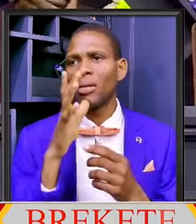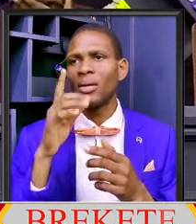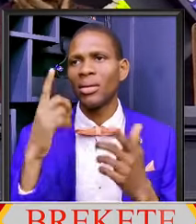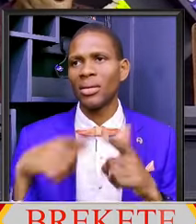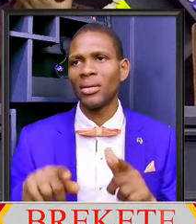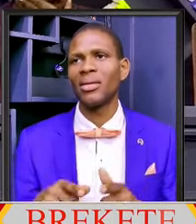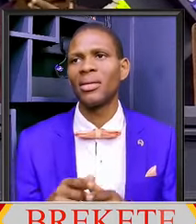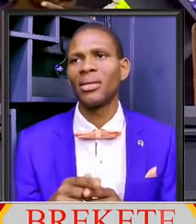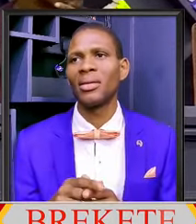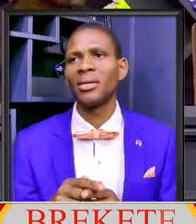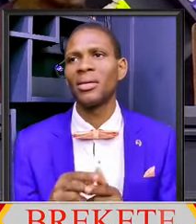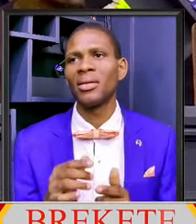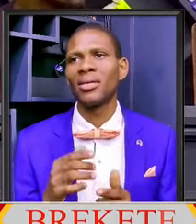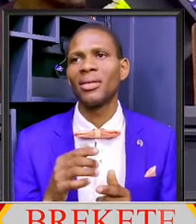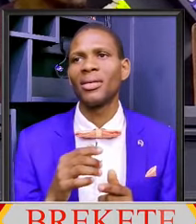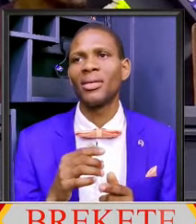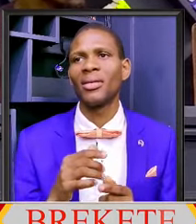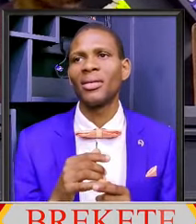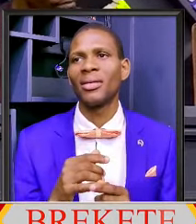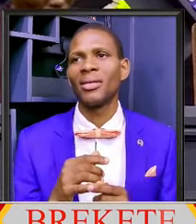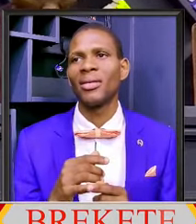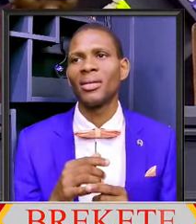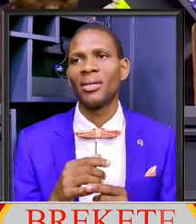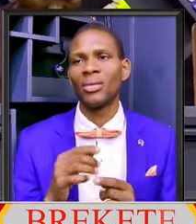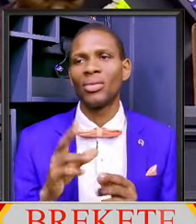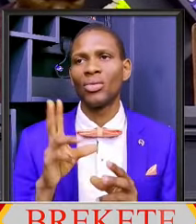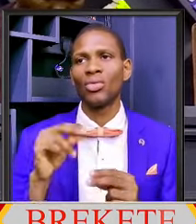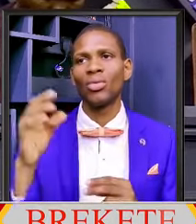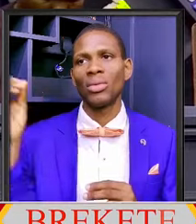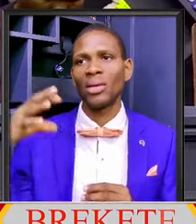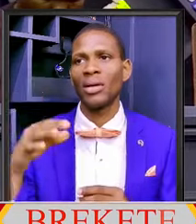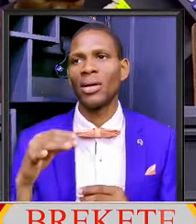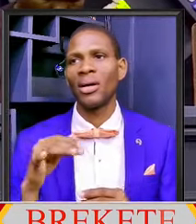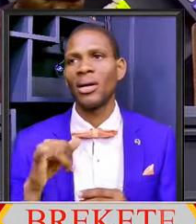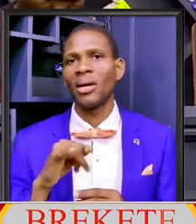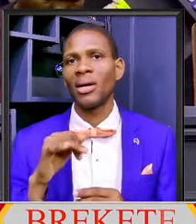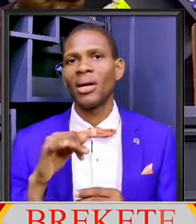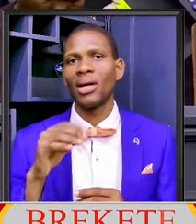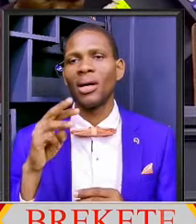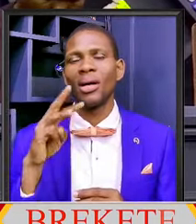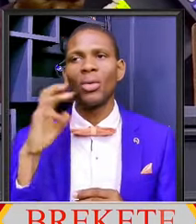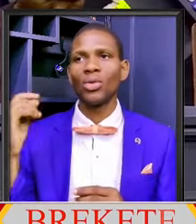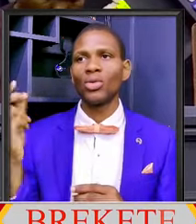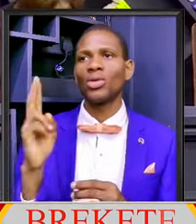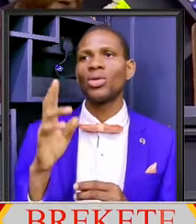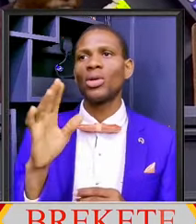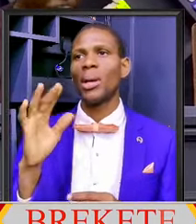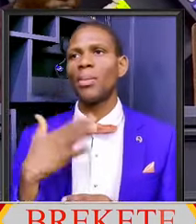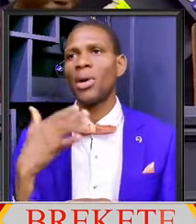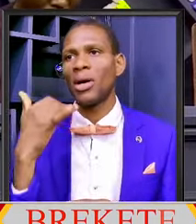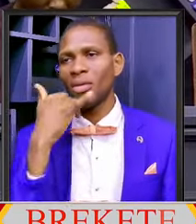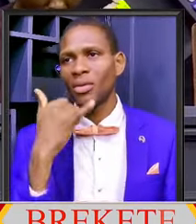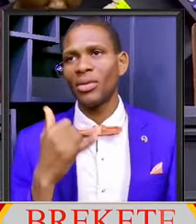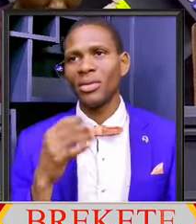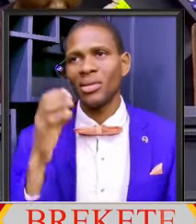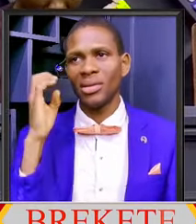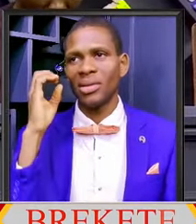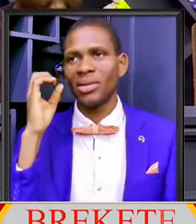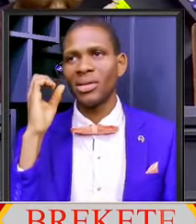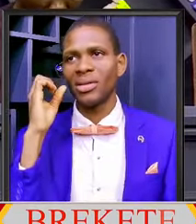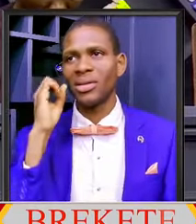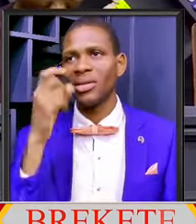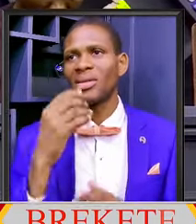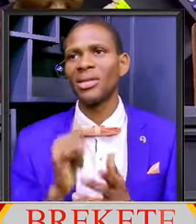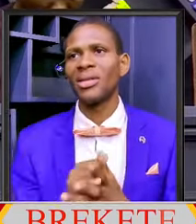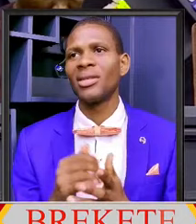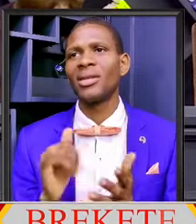Mommy, what happened? I said, go on. No light. I was using only my phone. I see it's Brekete. I